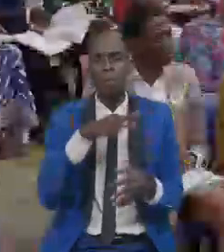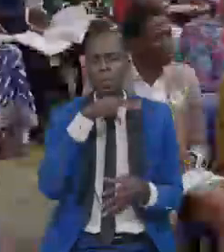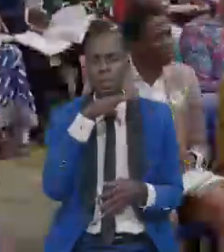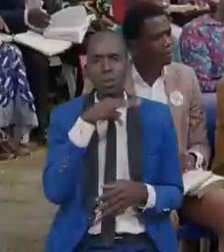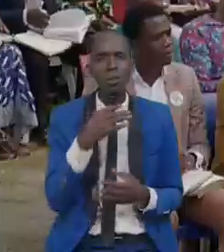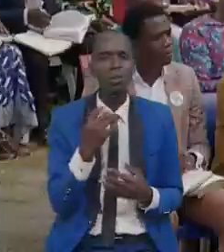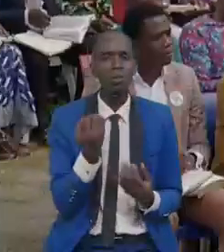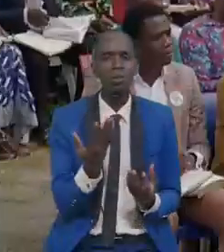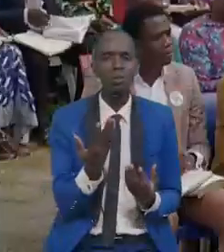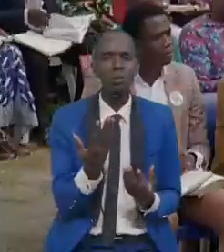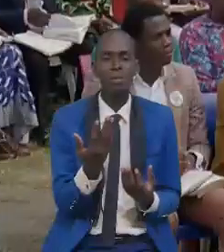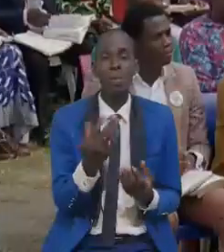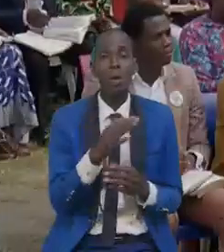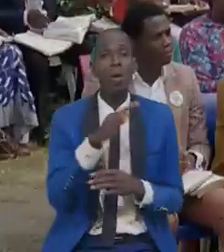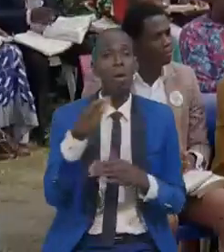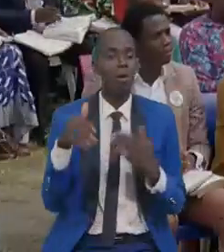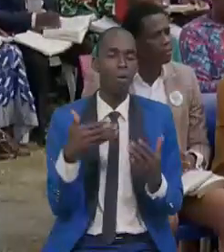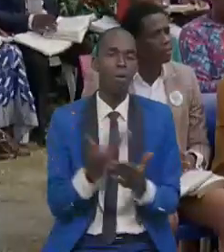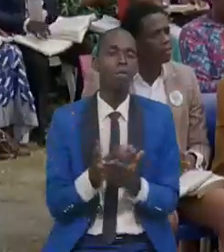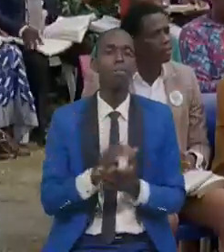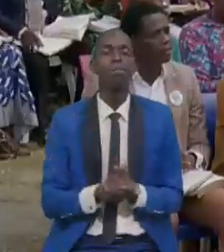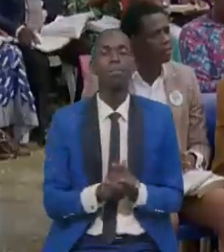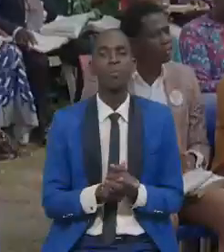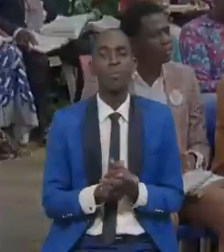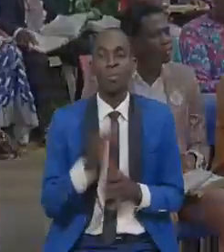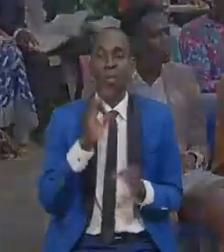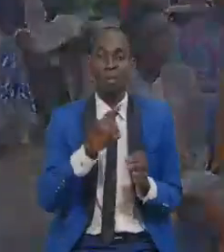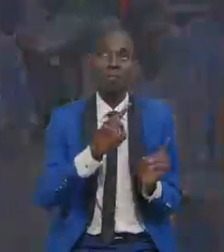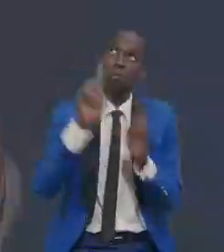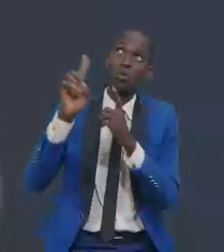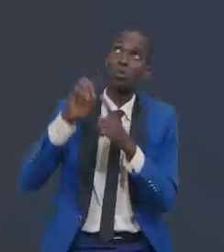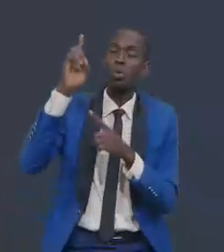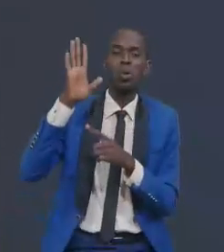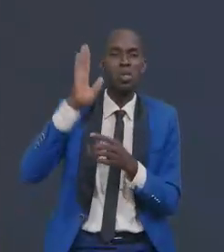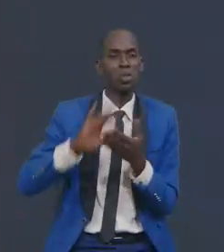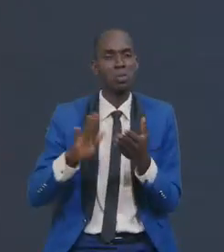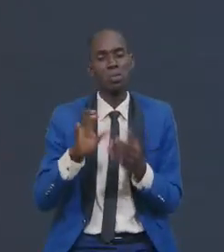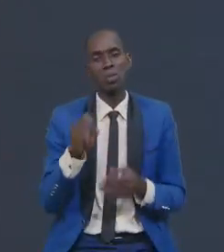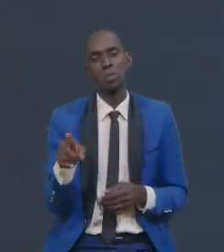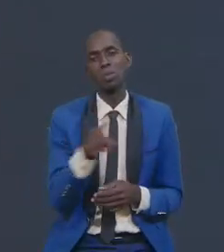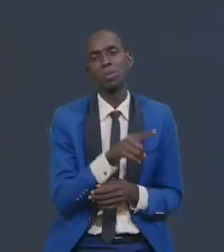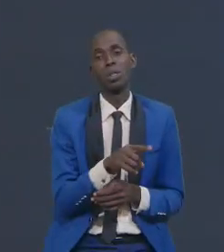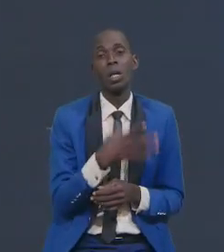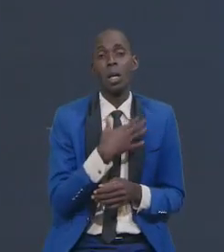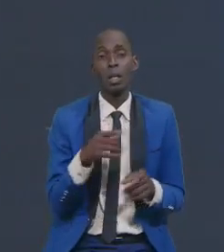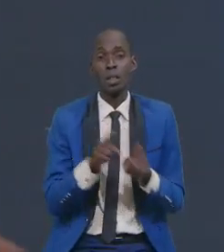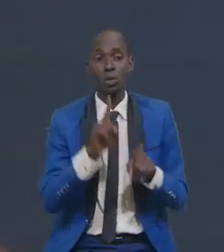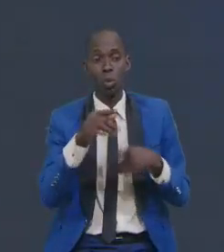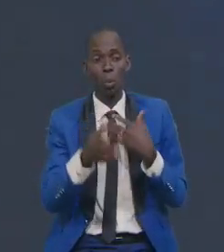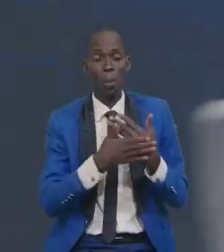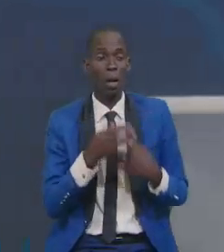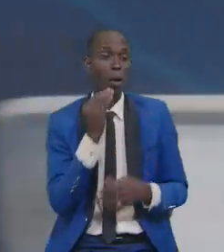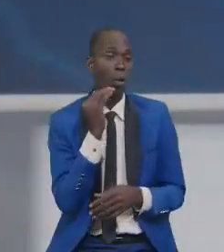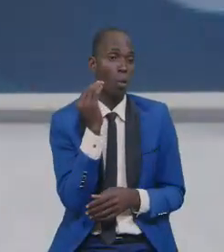Well, when you come to God, he forgives you. And then as you get back home,